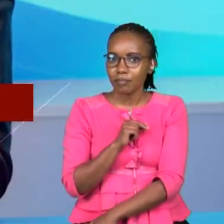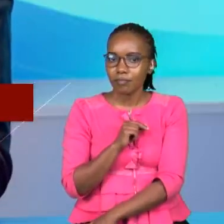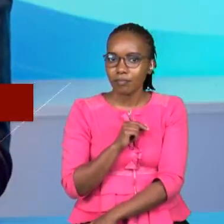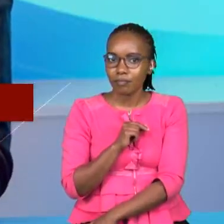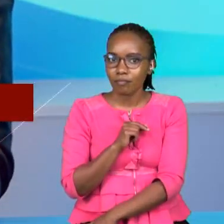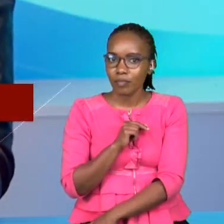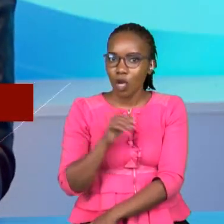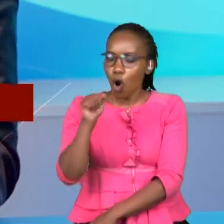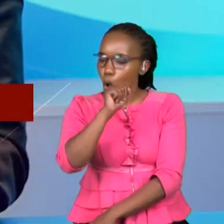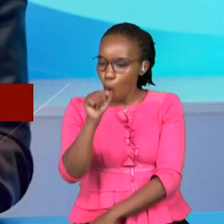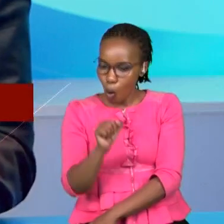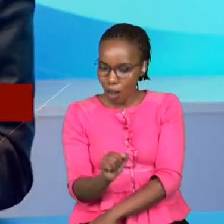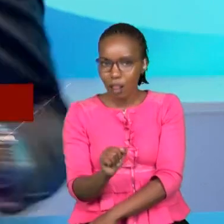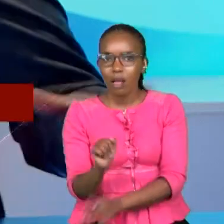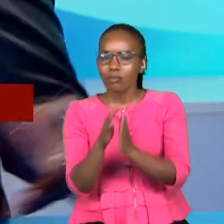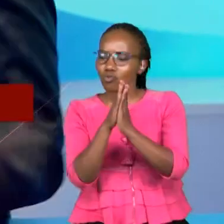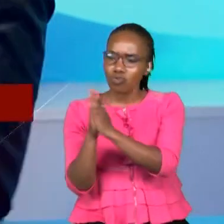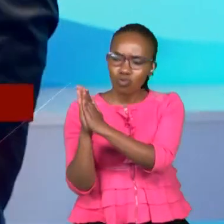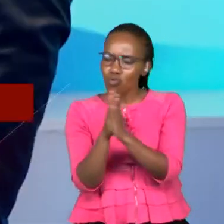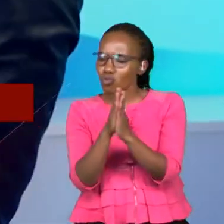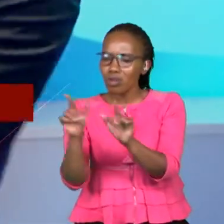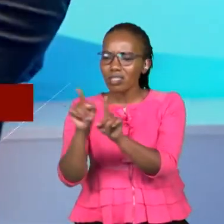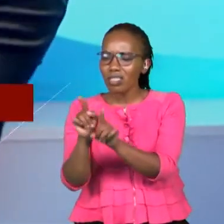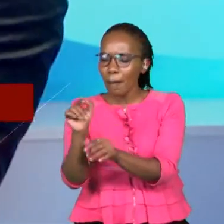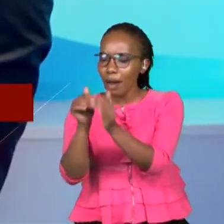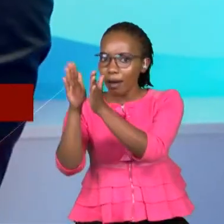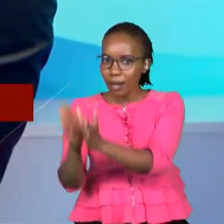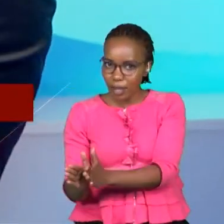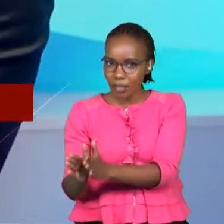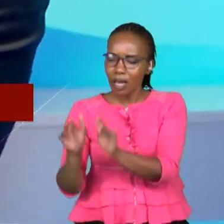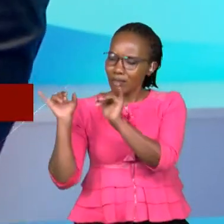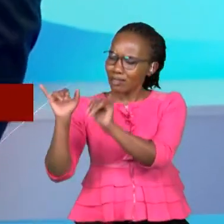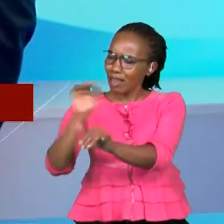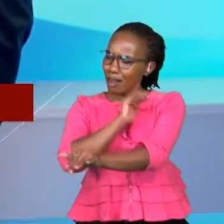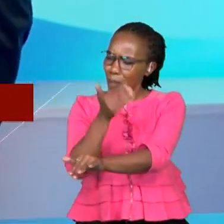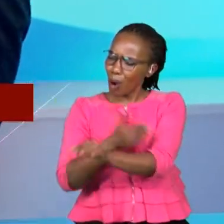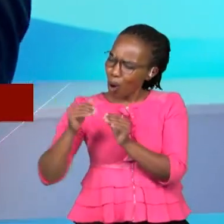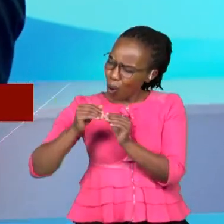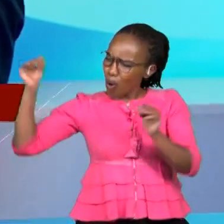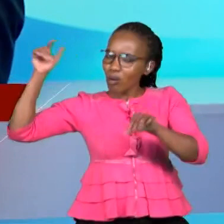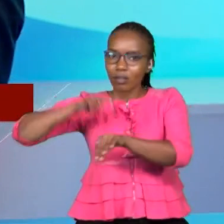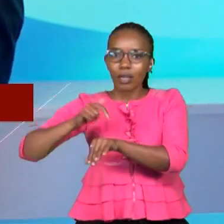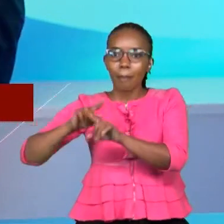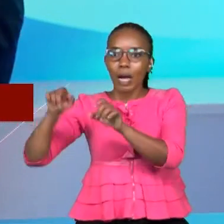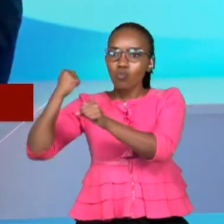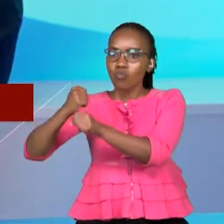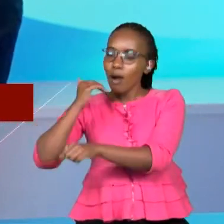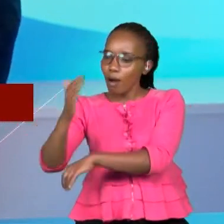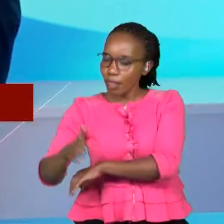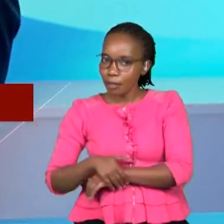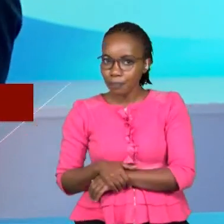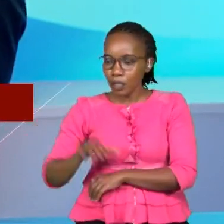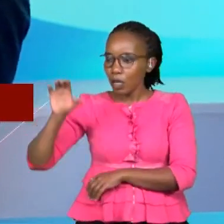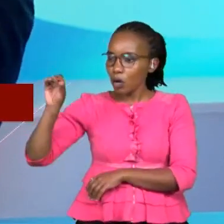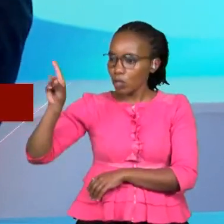have old time narrative of old leaders, yes, who've been in power for, yes, such a long time, yes, doing nothing. Yes. The